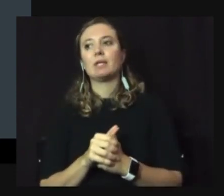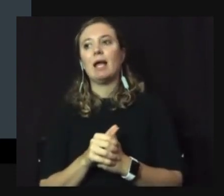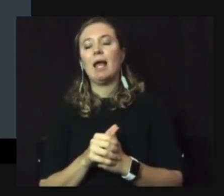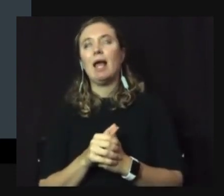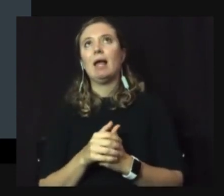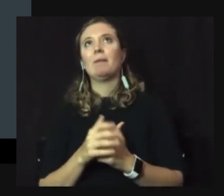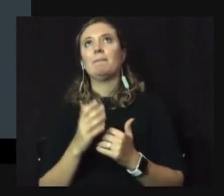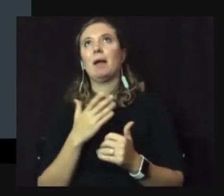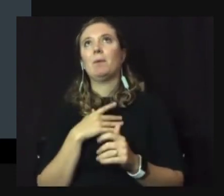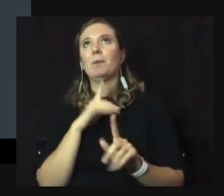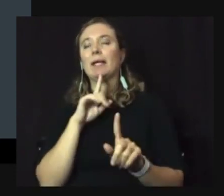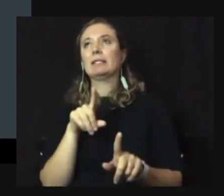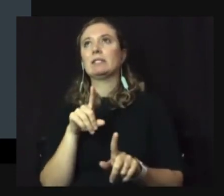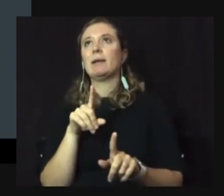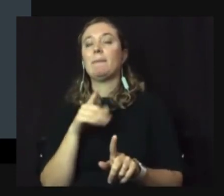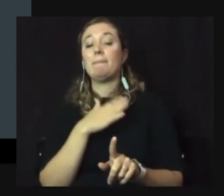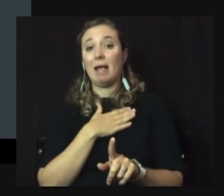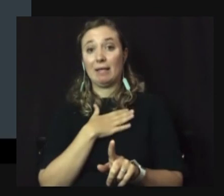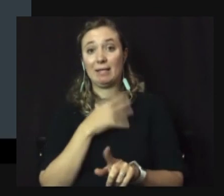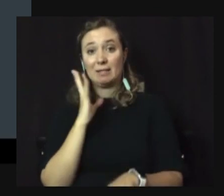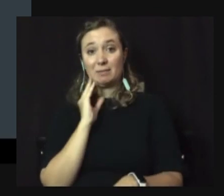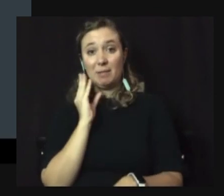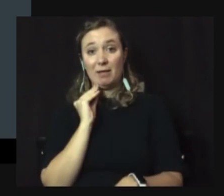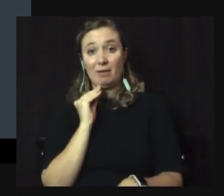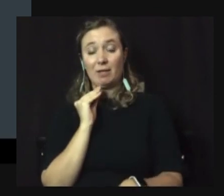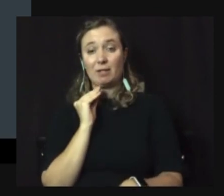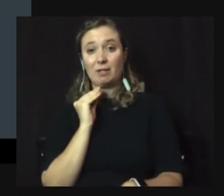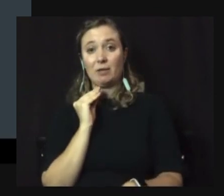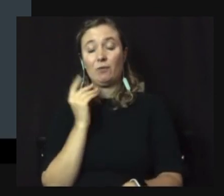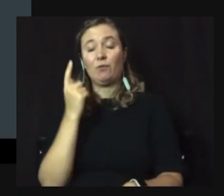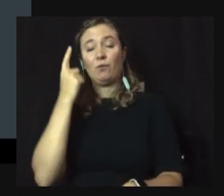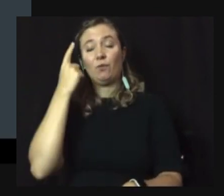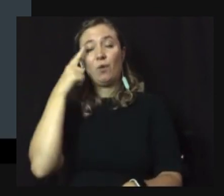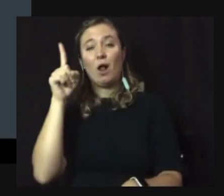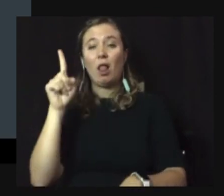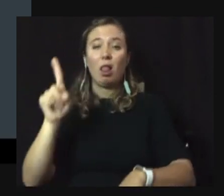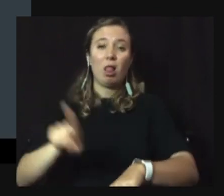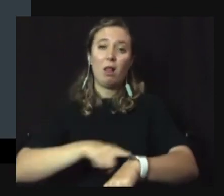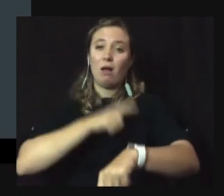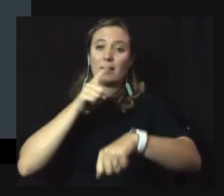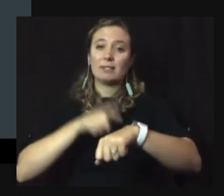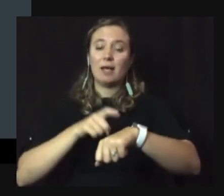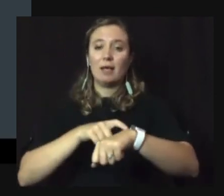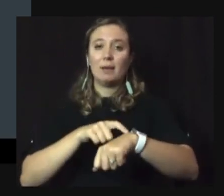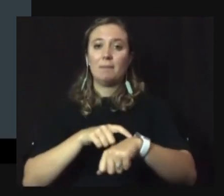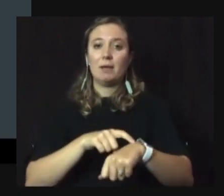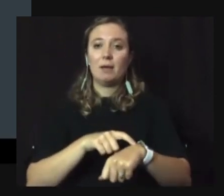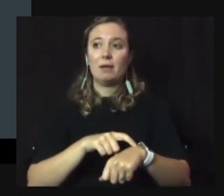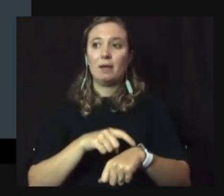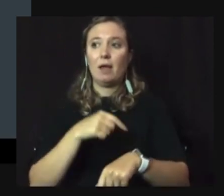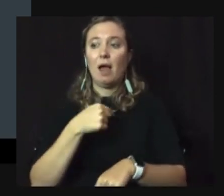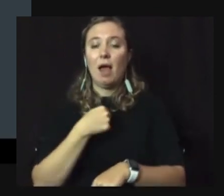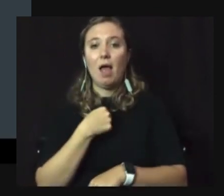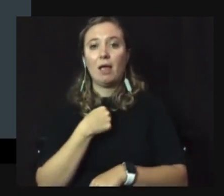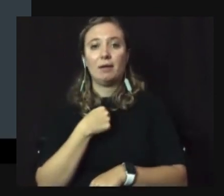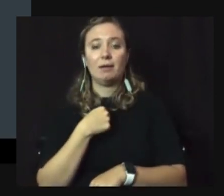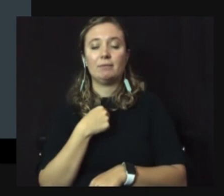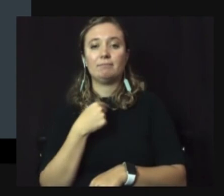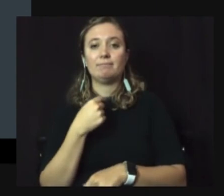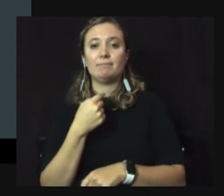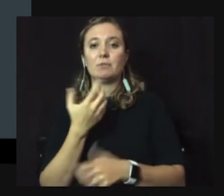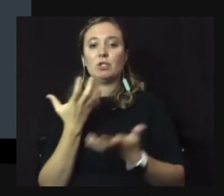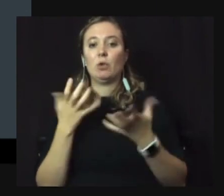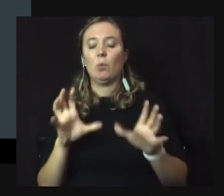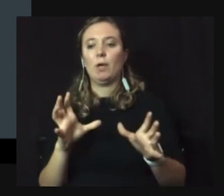I will tell you from my experience that for a long time, I decided not to embrace my identity,